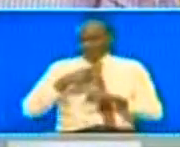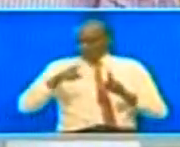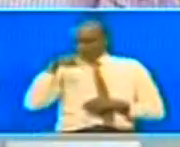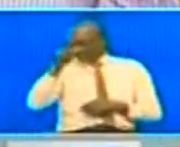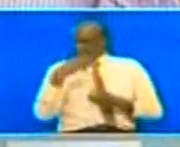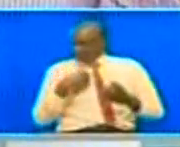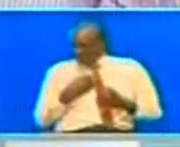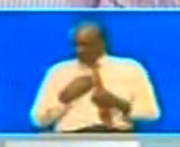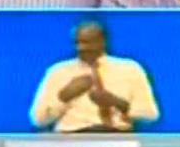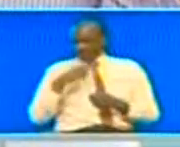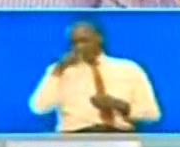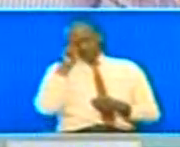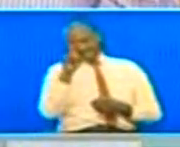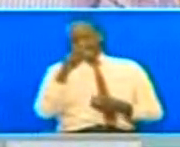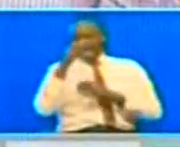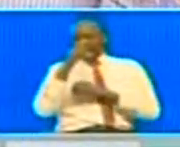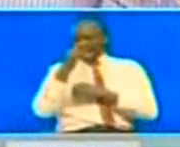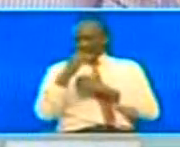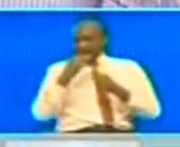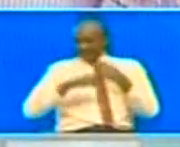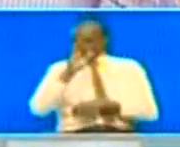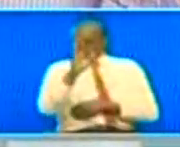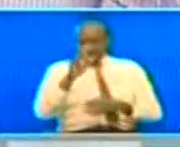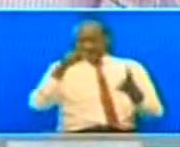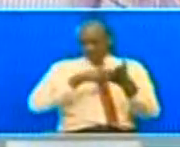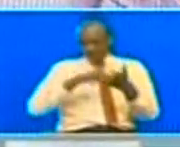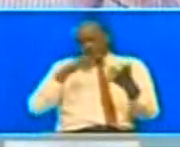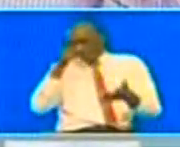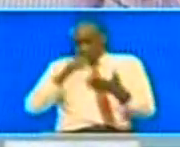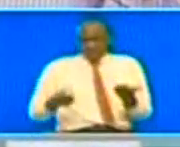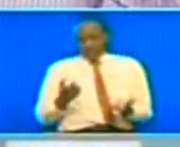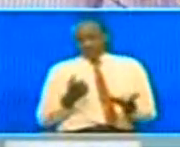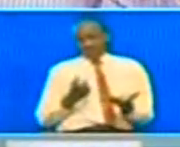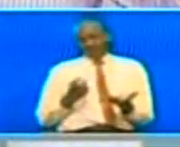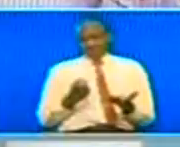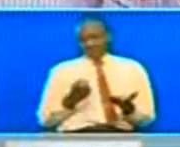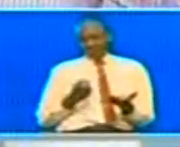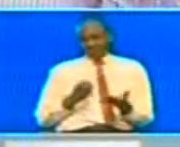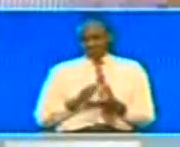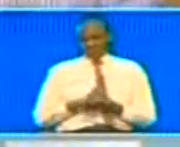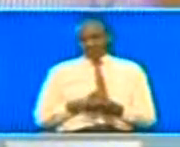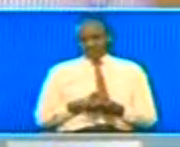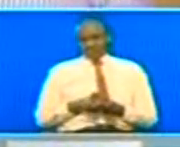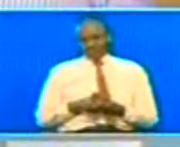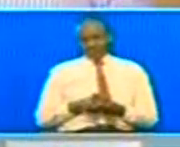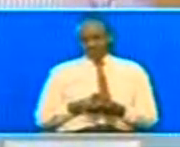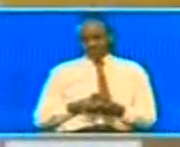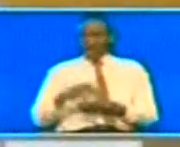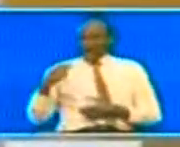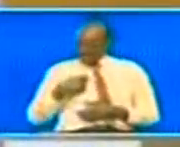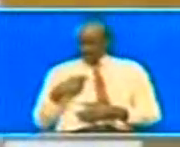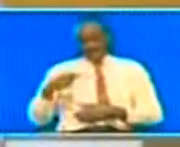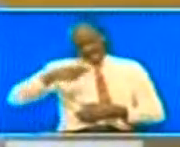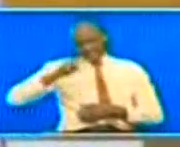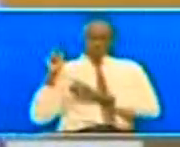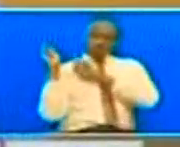his actions, and indeed yours, as opposed to people's opinions that you went there to harass the officials? We did not go there